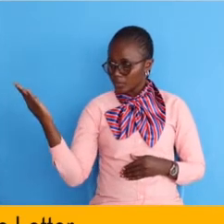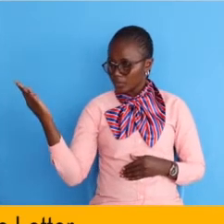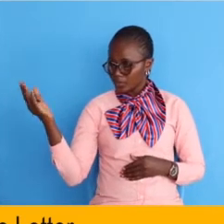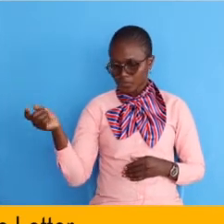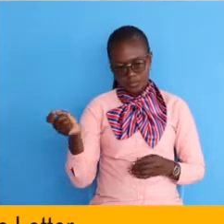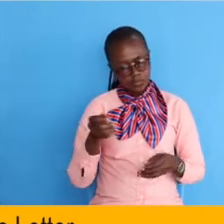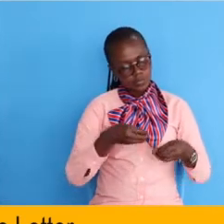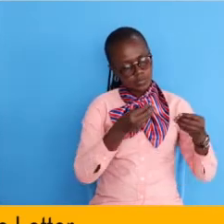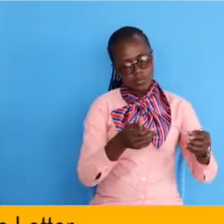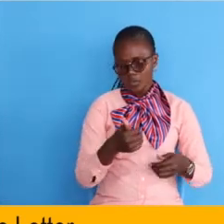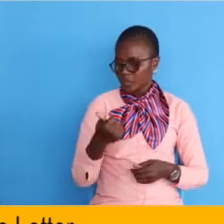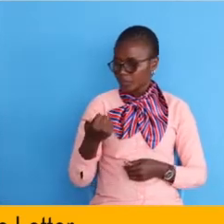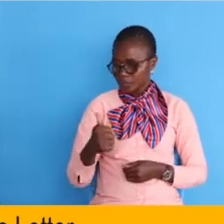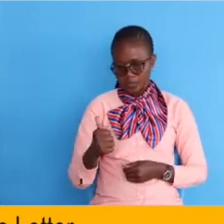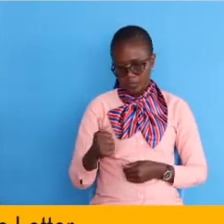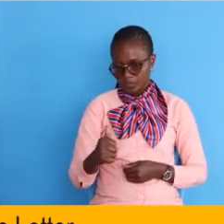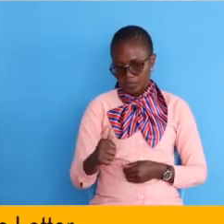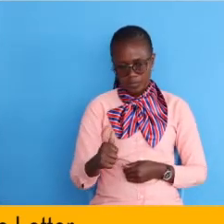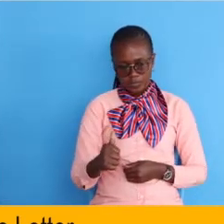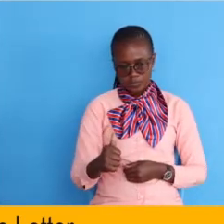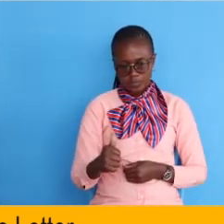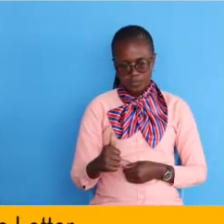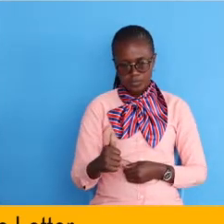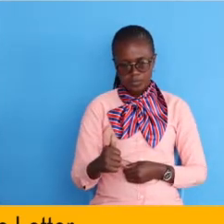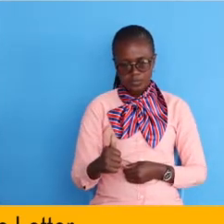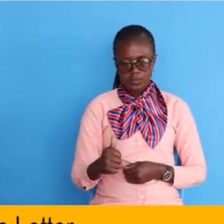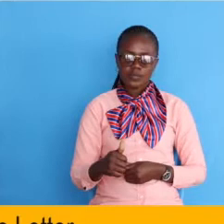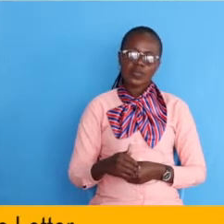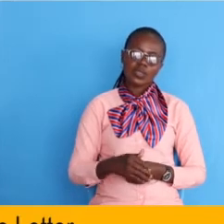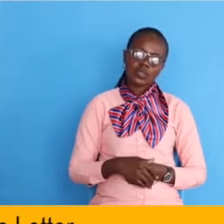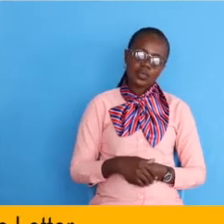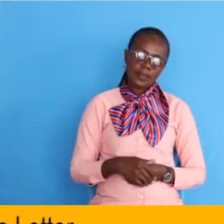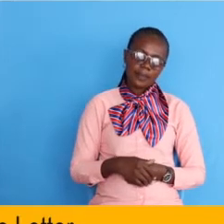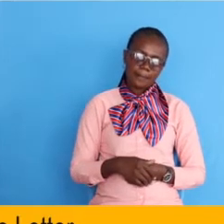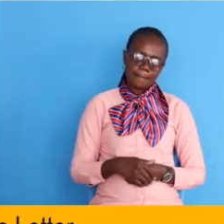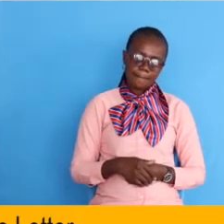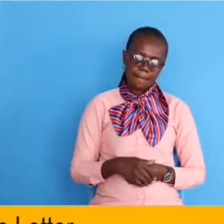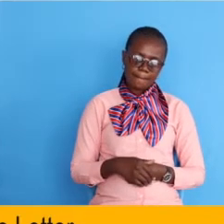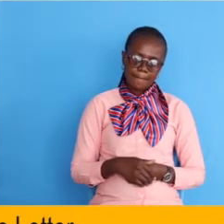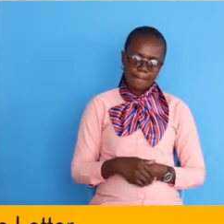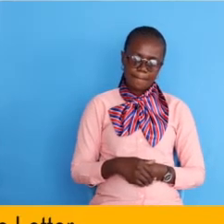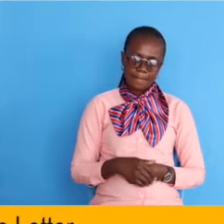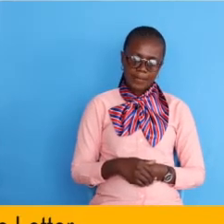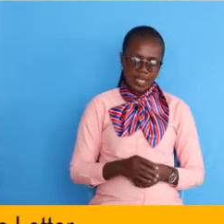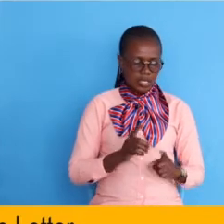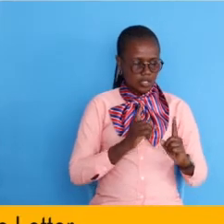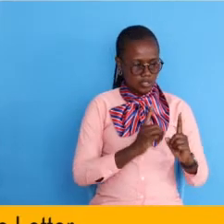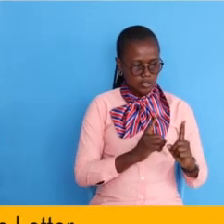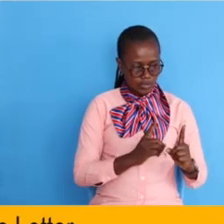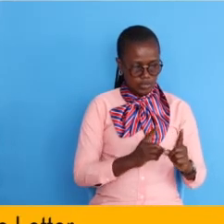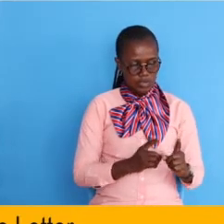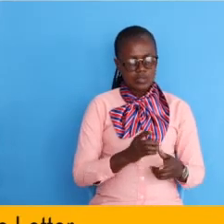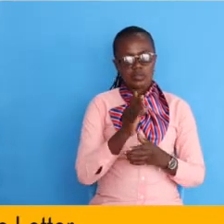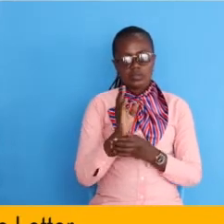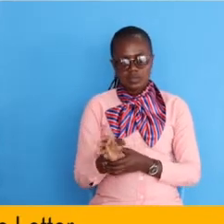they know each other's address. That's why it is presented in this way. But what followed is salutation.